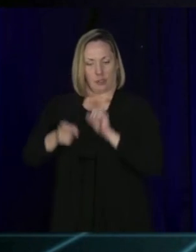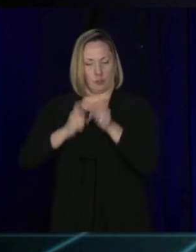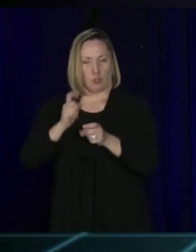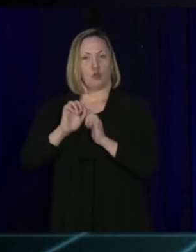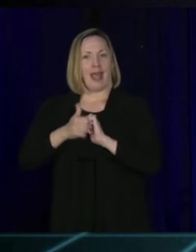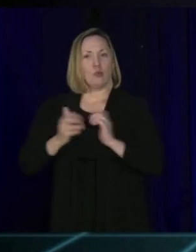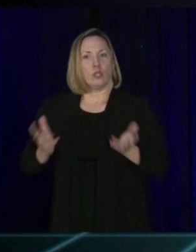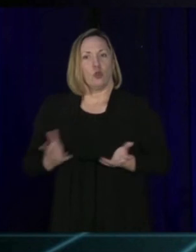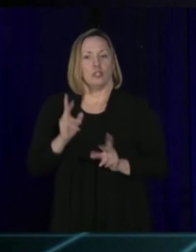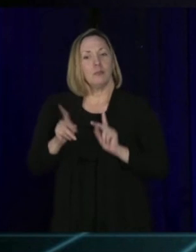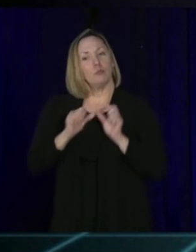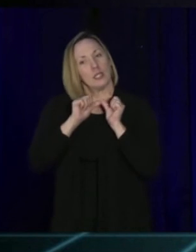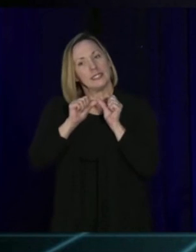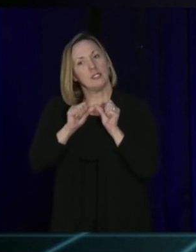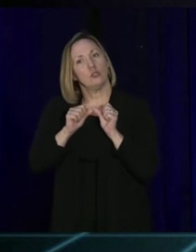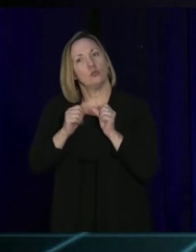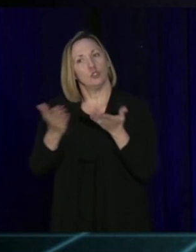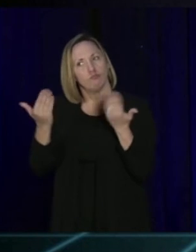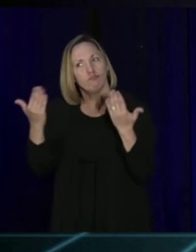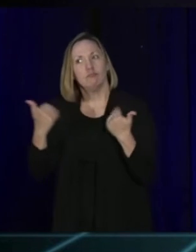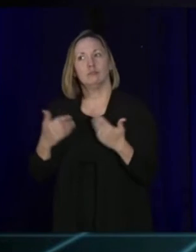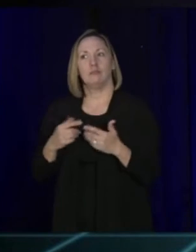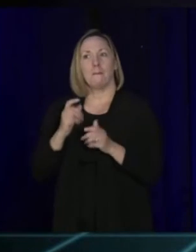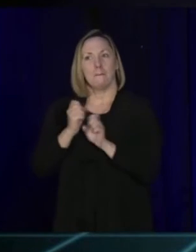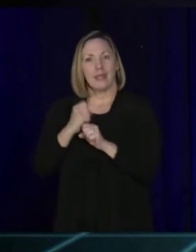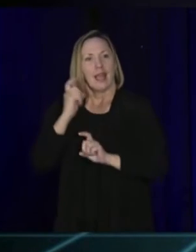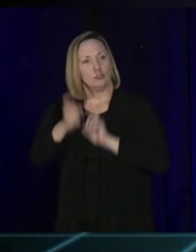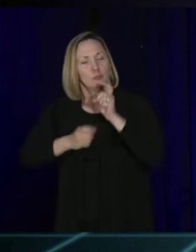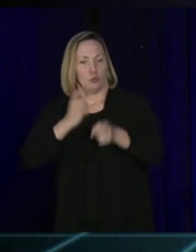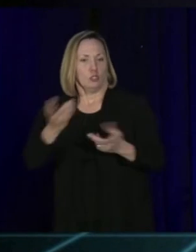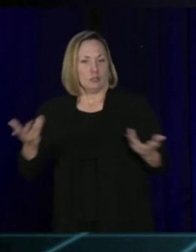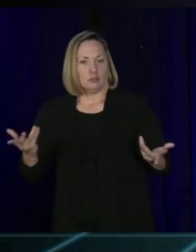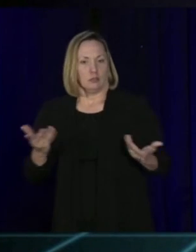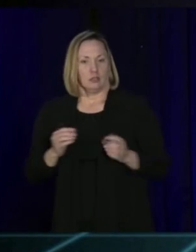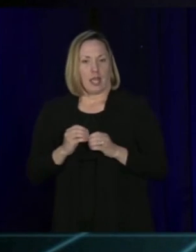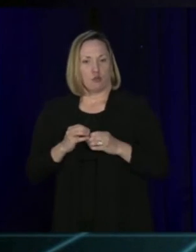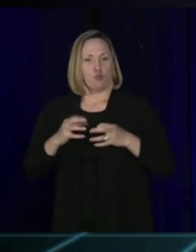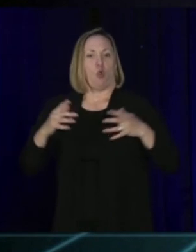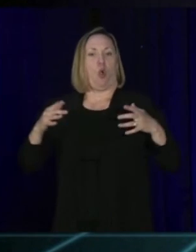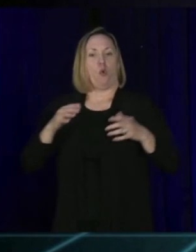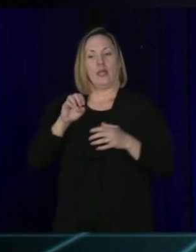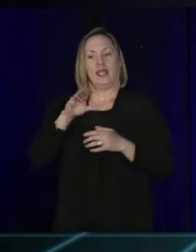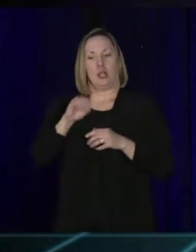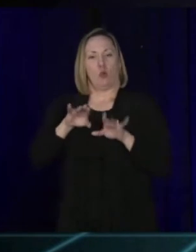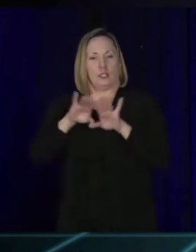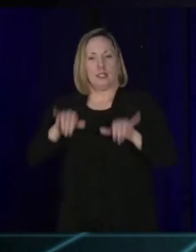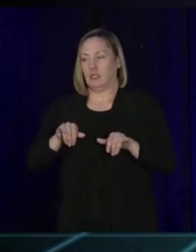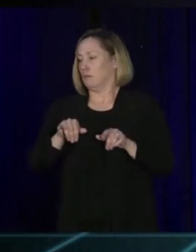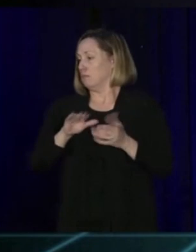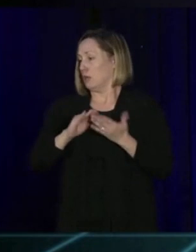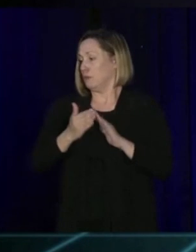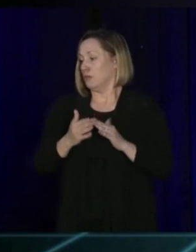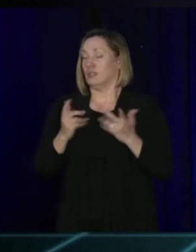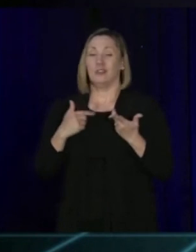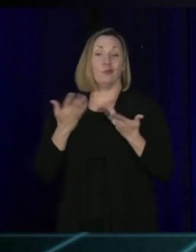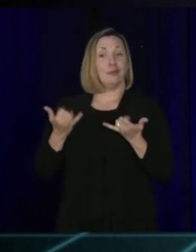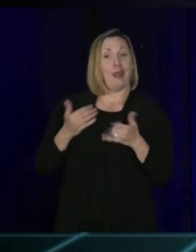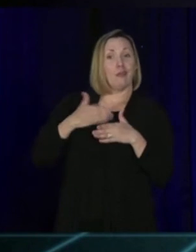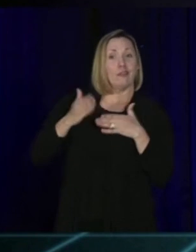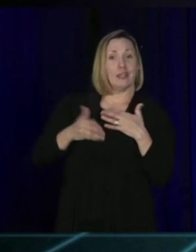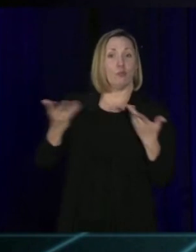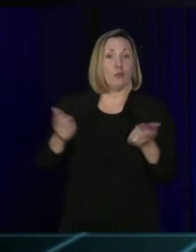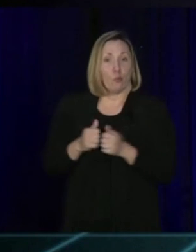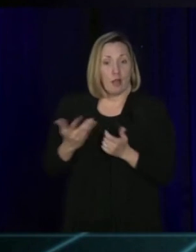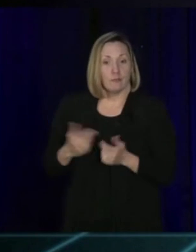folks to continue to hang out with us and make contributions and grow an ecosystem community? So I leave you with this. I